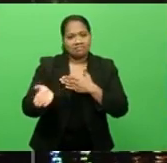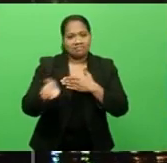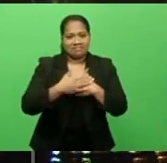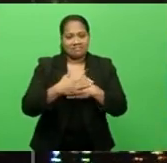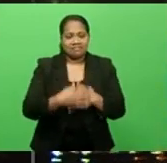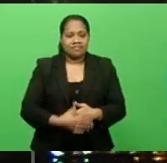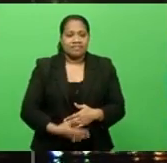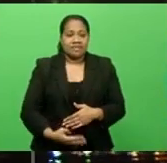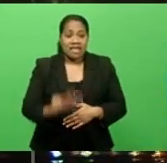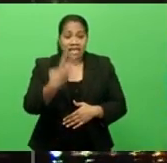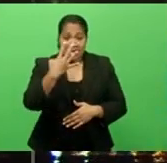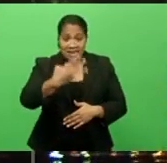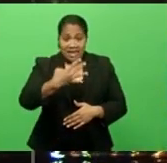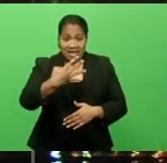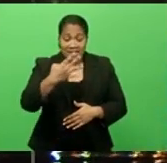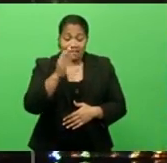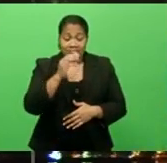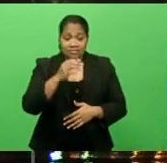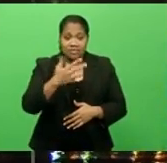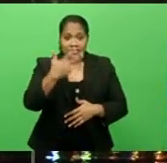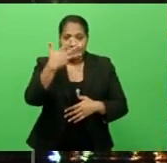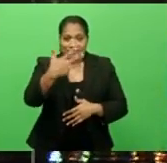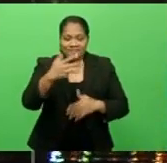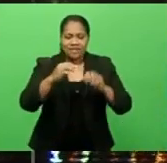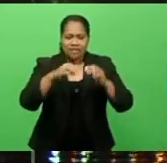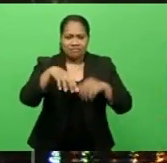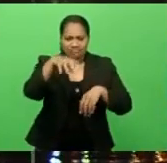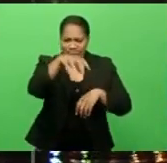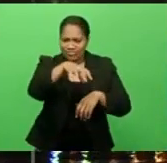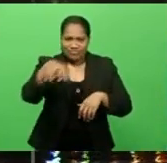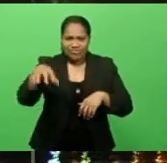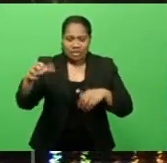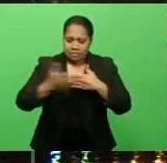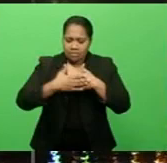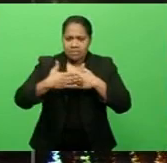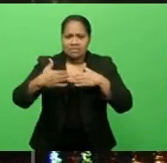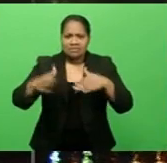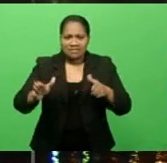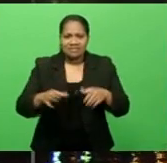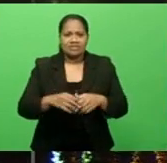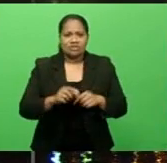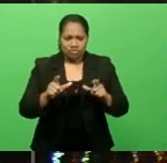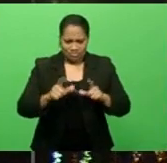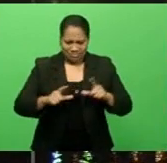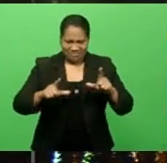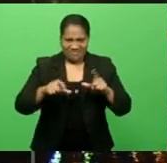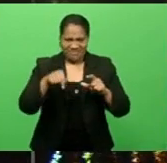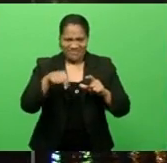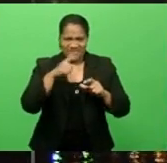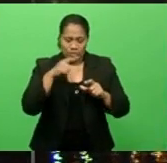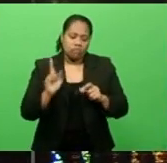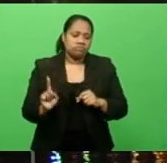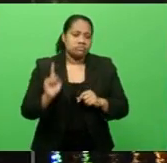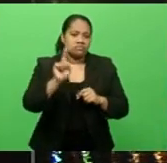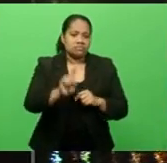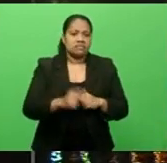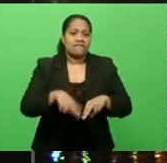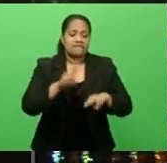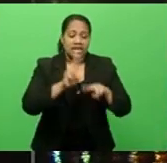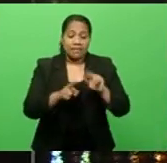were booked for the weekend, with 40 guests taking advantage of the Love Our Locals campaign. Felipe Nacaso has